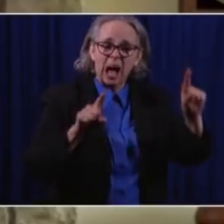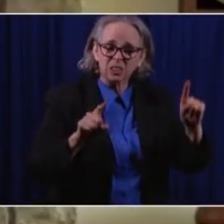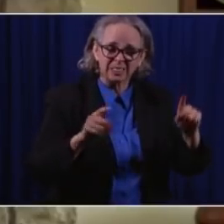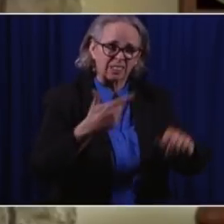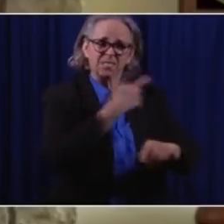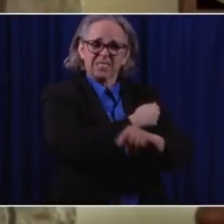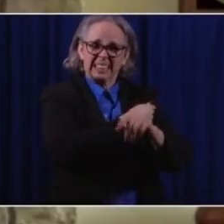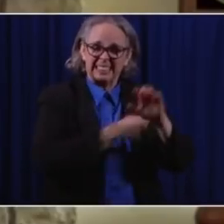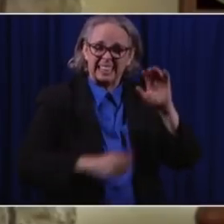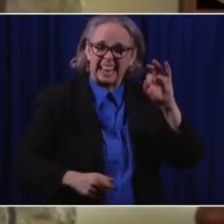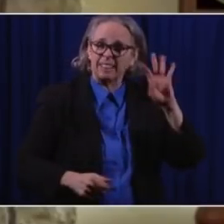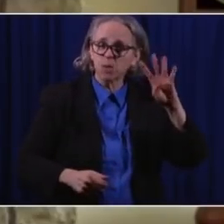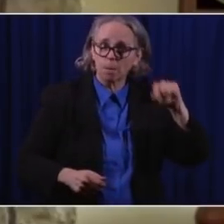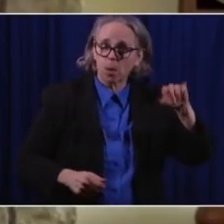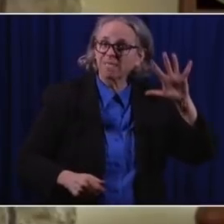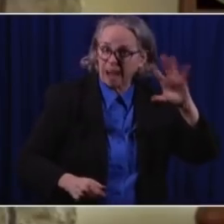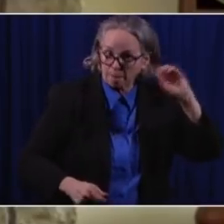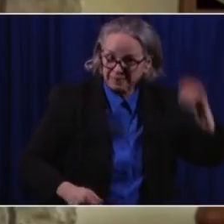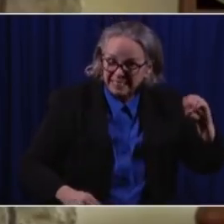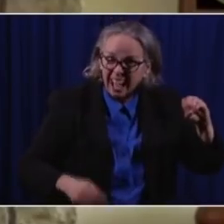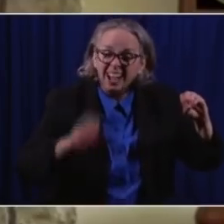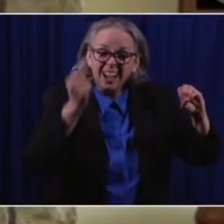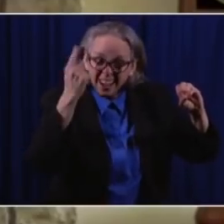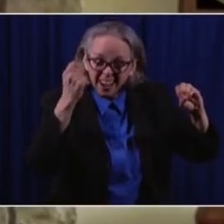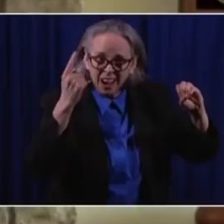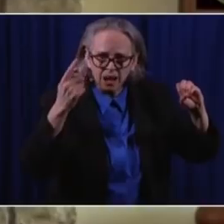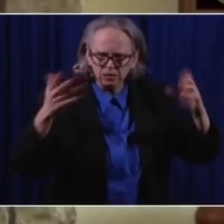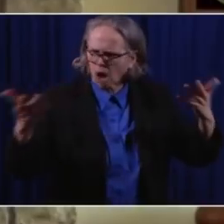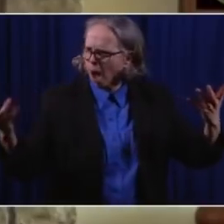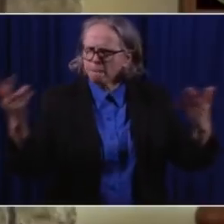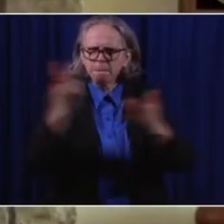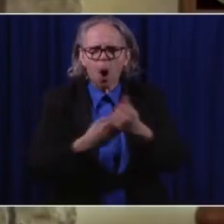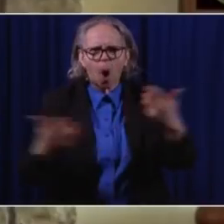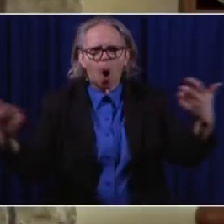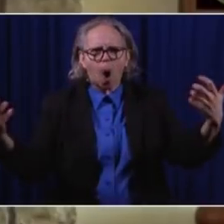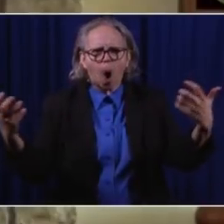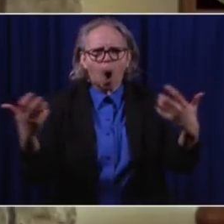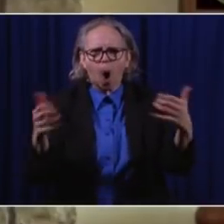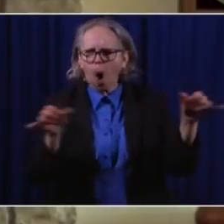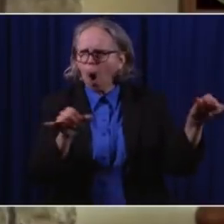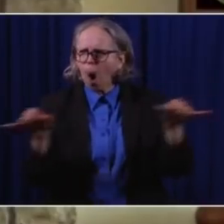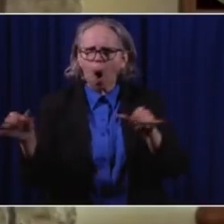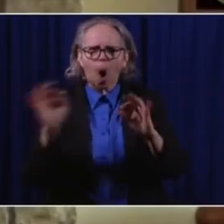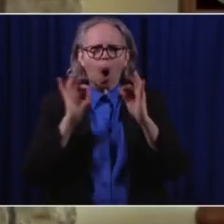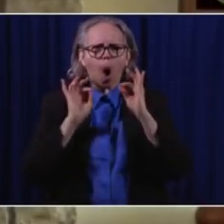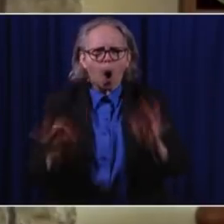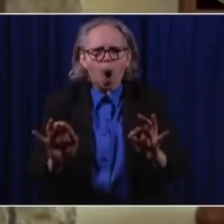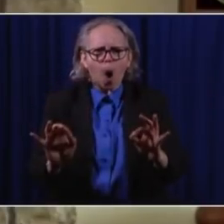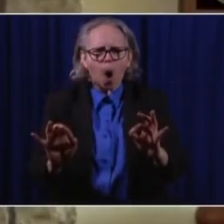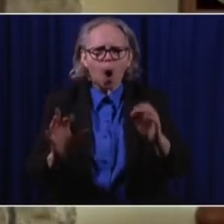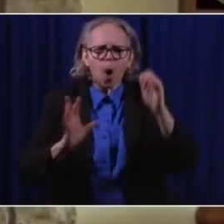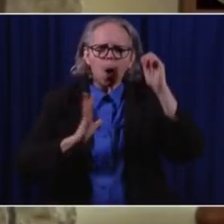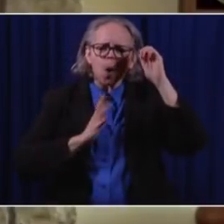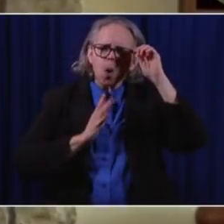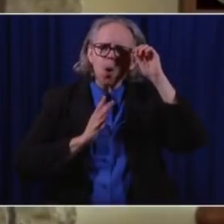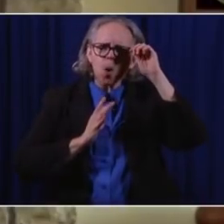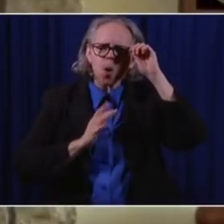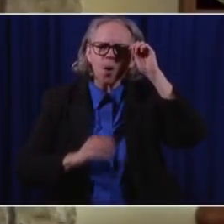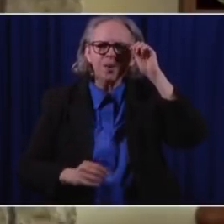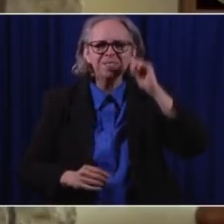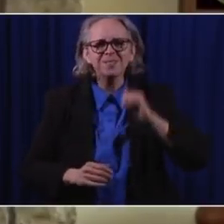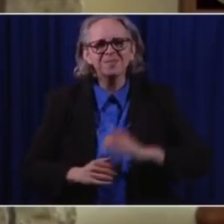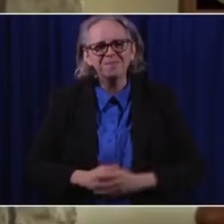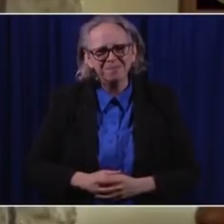94.5%. And so both of them, very high. The experts told me early